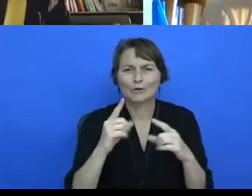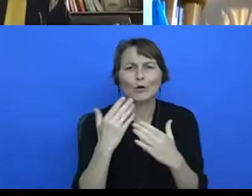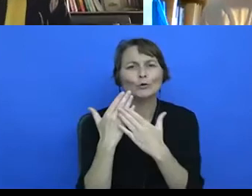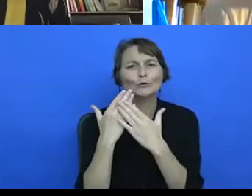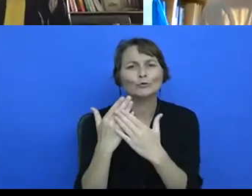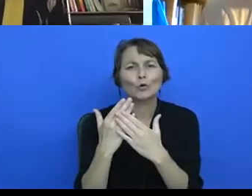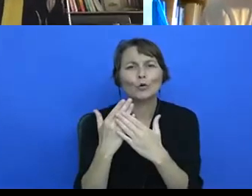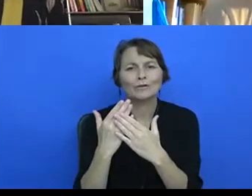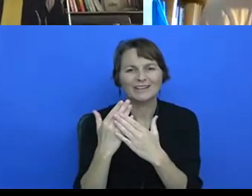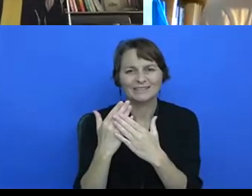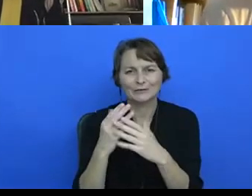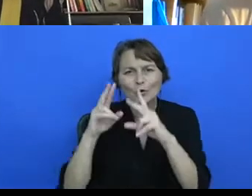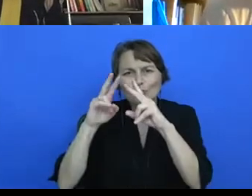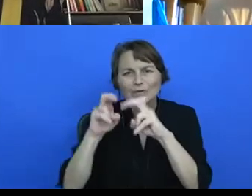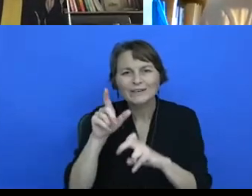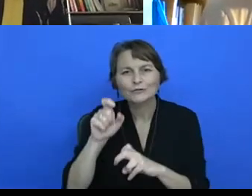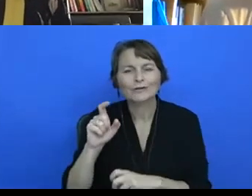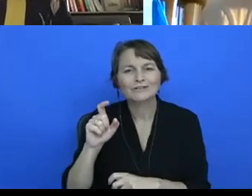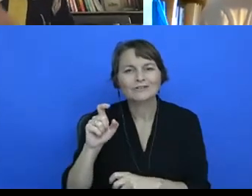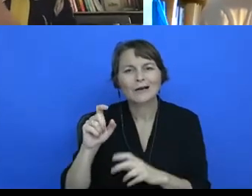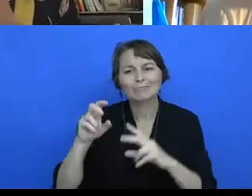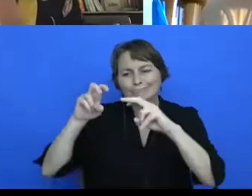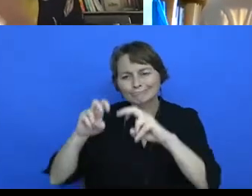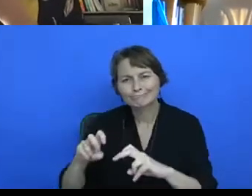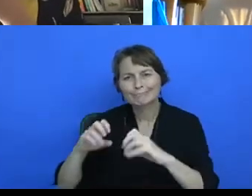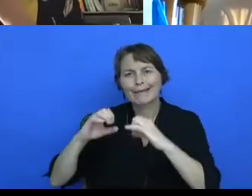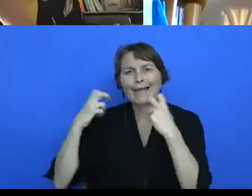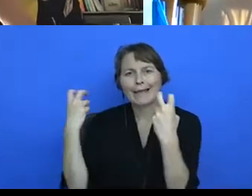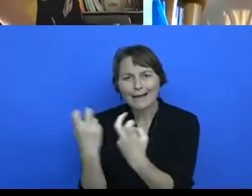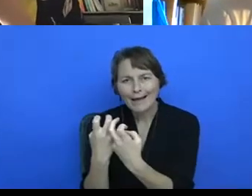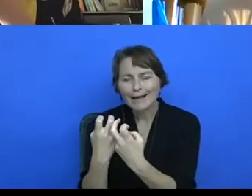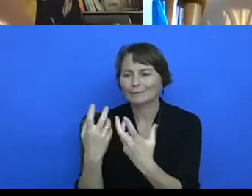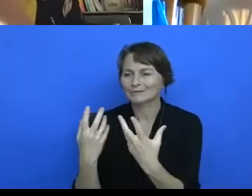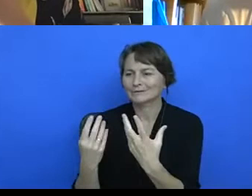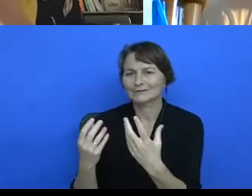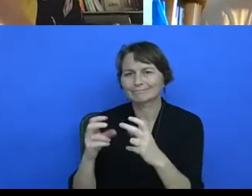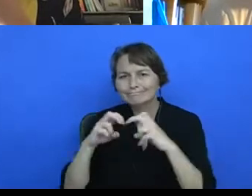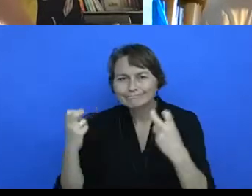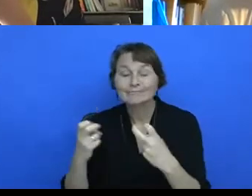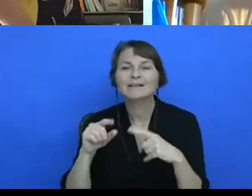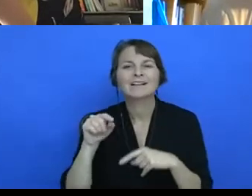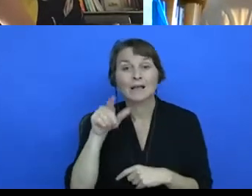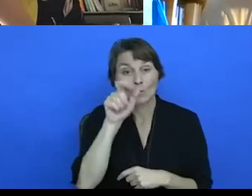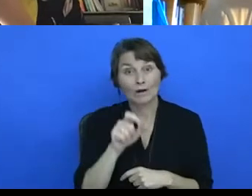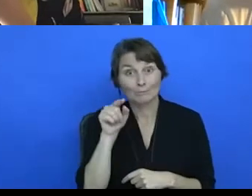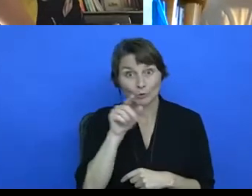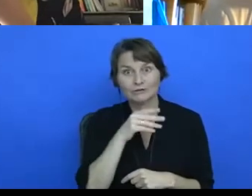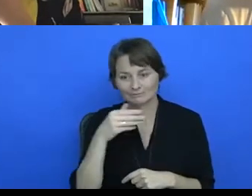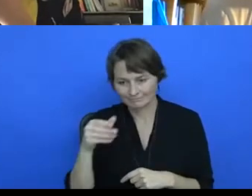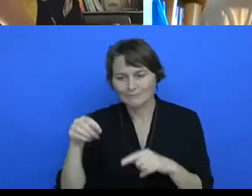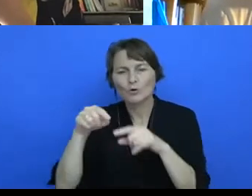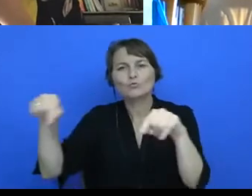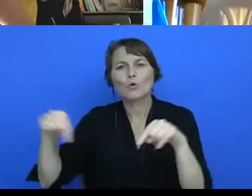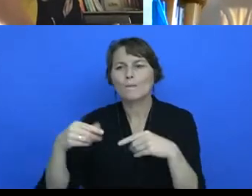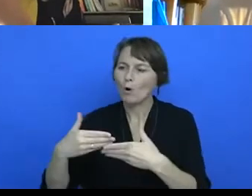on the 3 conferences. And we had a nominated student researcher who was kind of not the host, but just went and opened the room and was there. That worked really well,